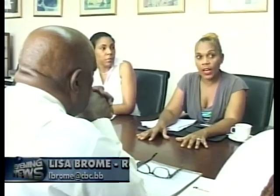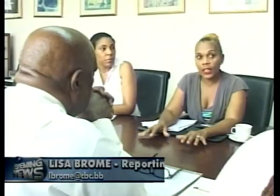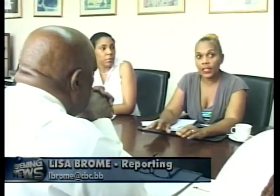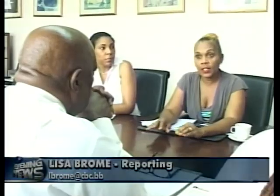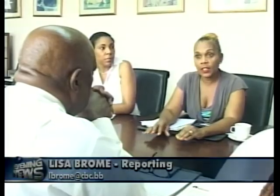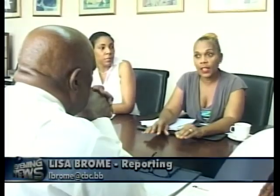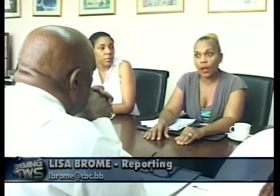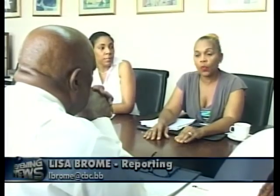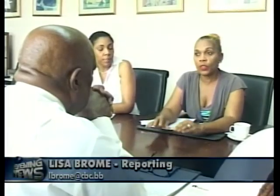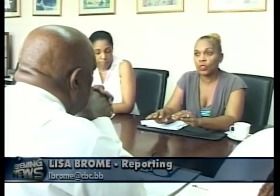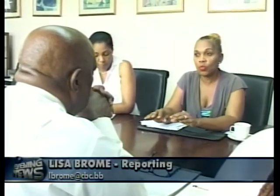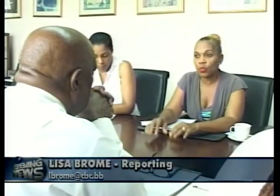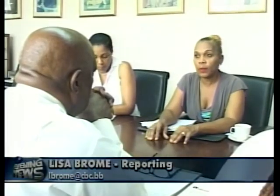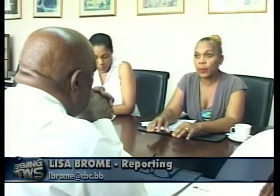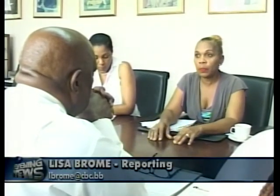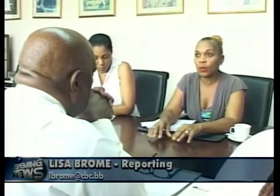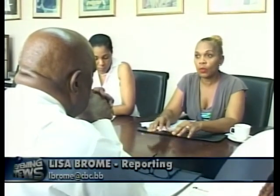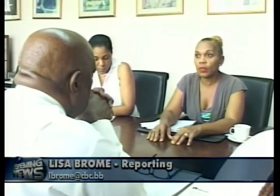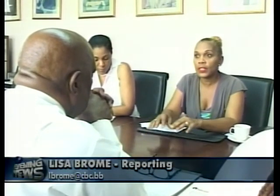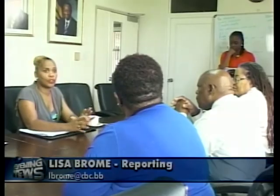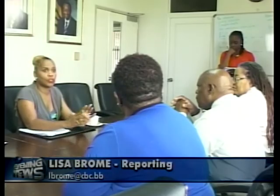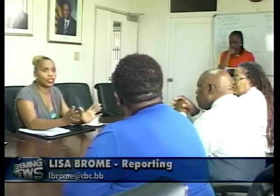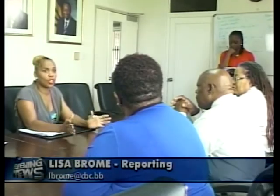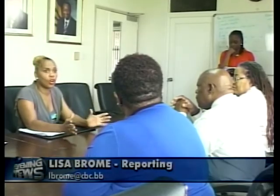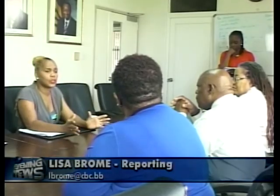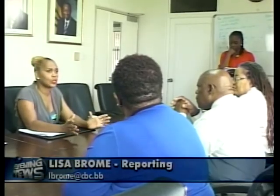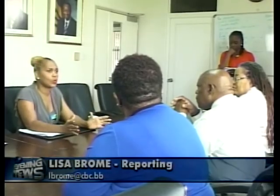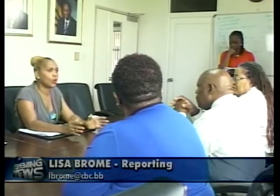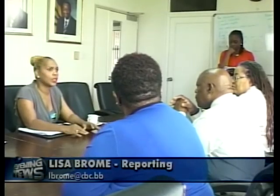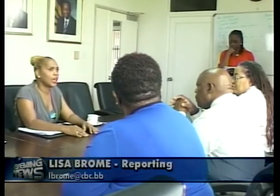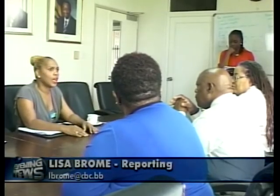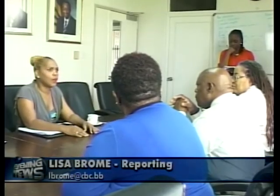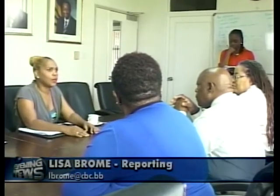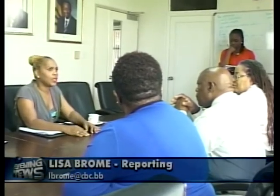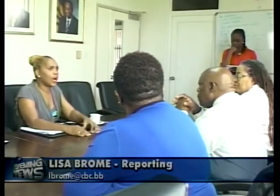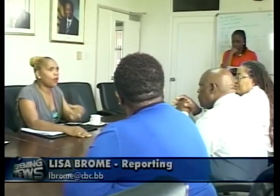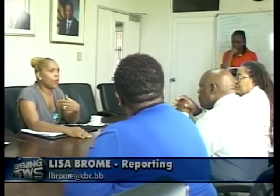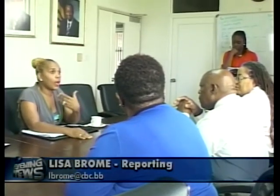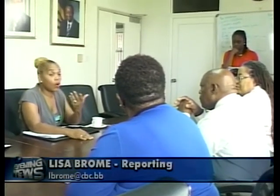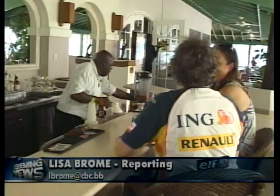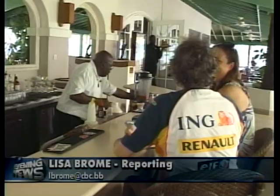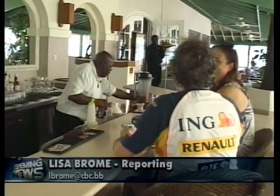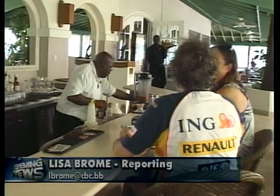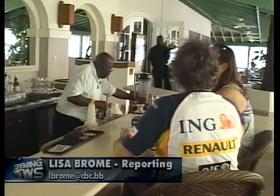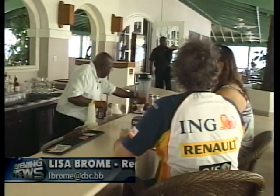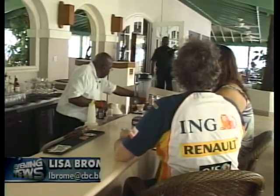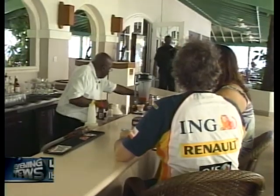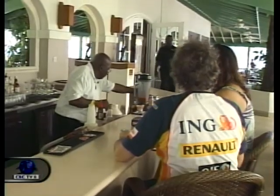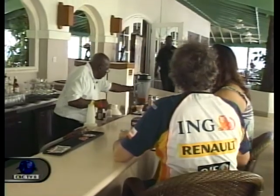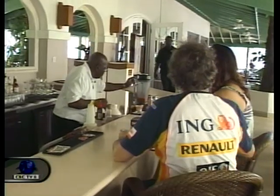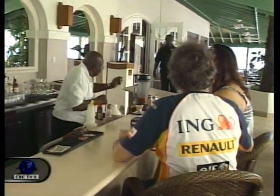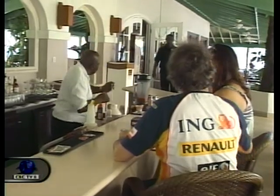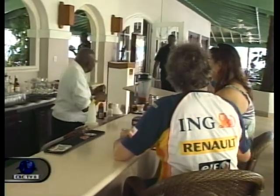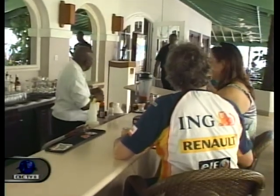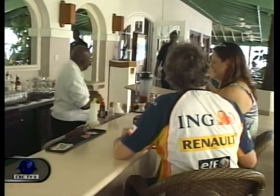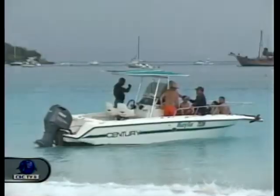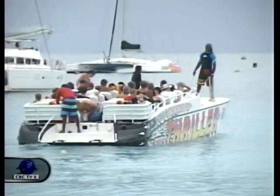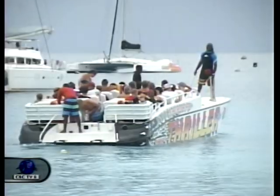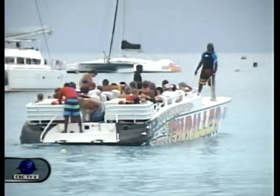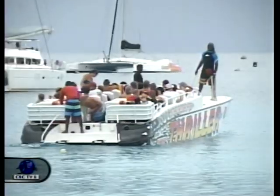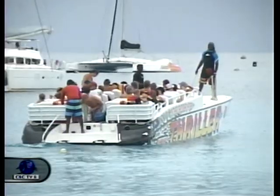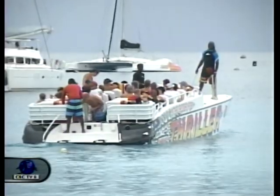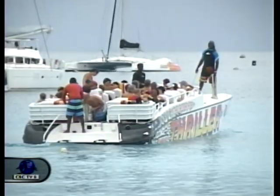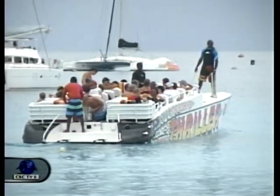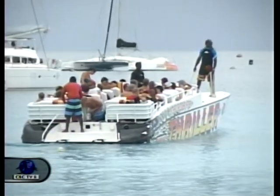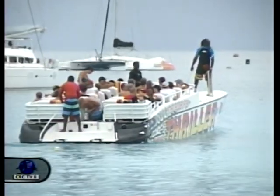Ms. Myers says 26 properties have made upgrades thanks to the incentives. She adds, however, there are still several areas that